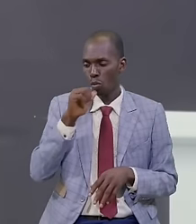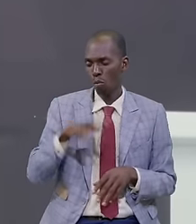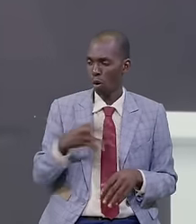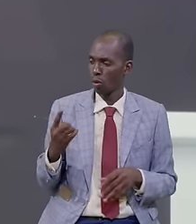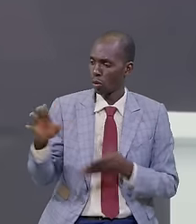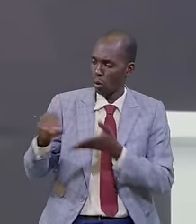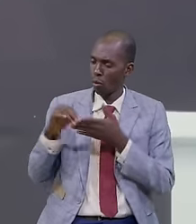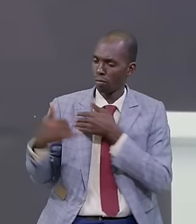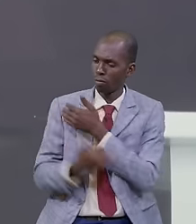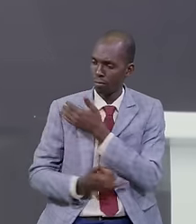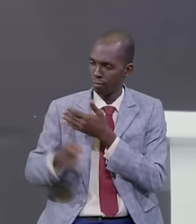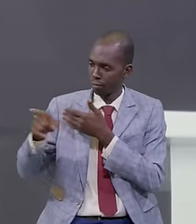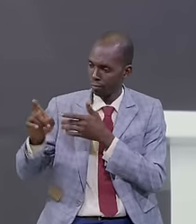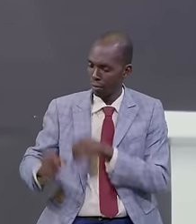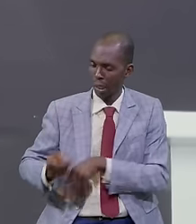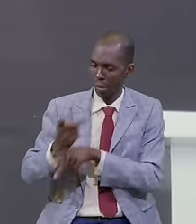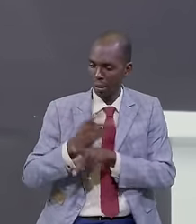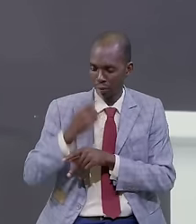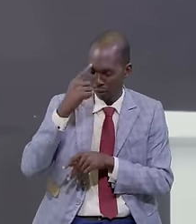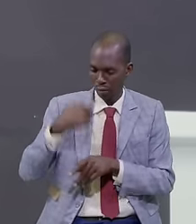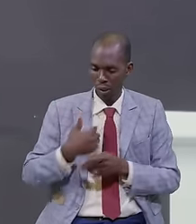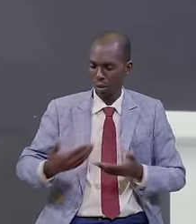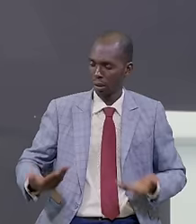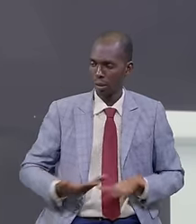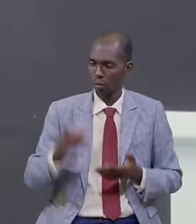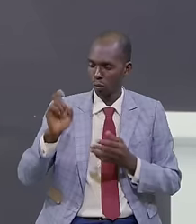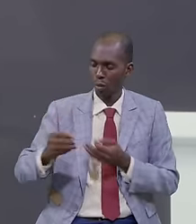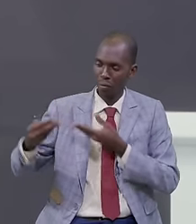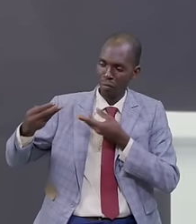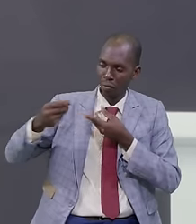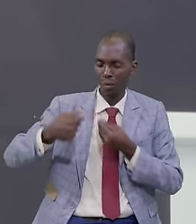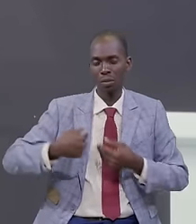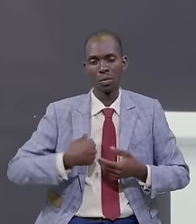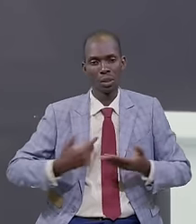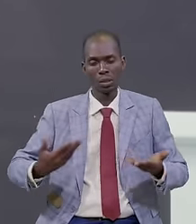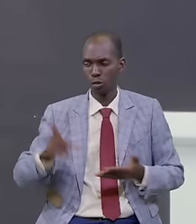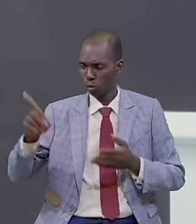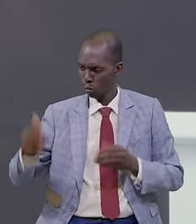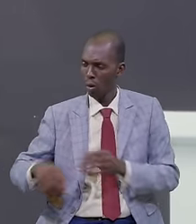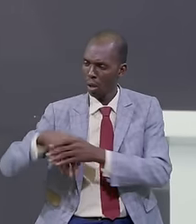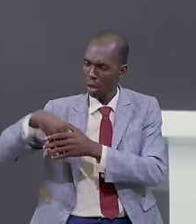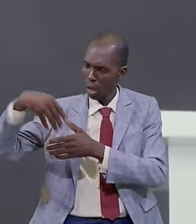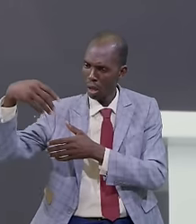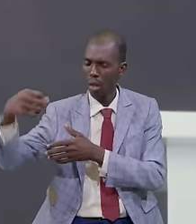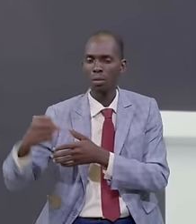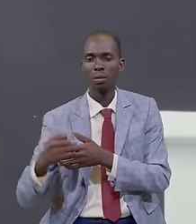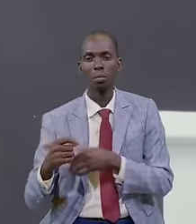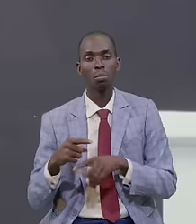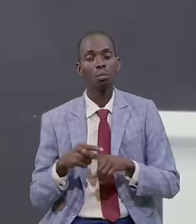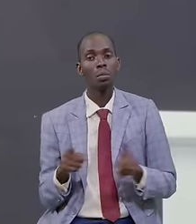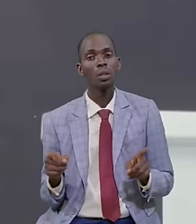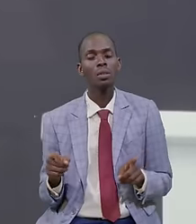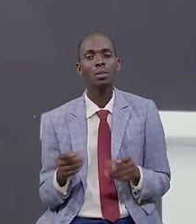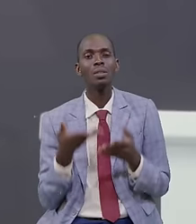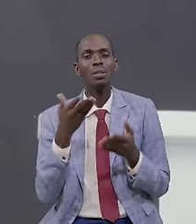are able to walk with your hands. All the other ladies you know around, they are on the